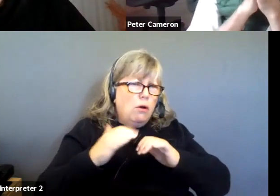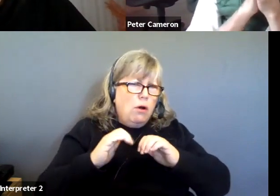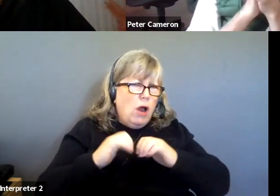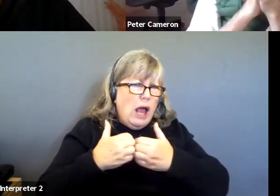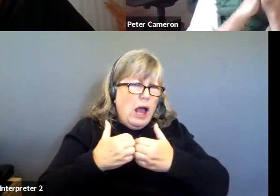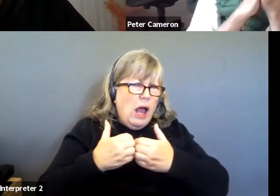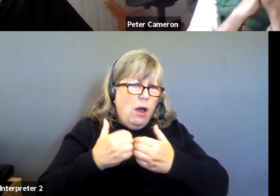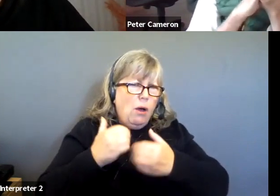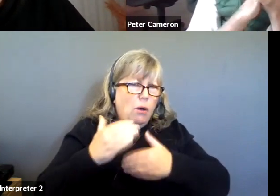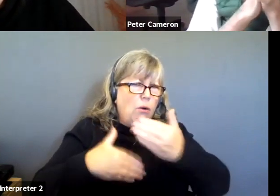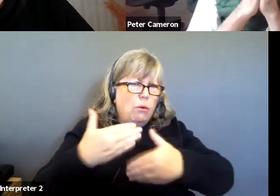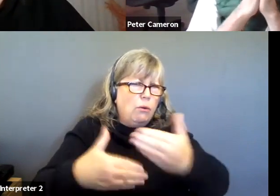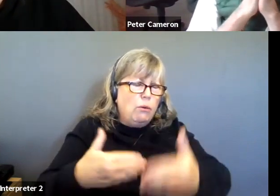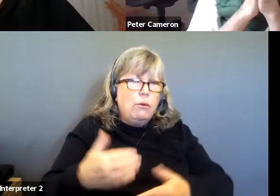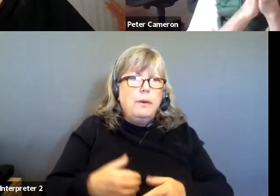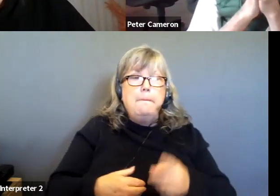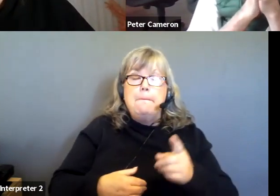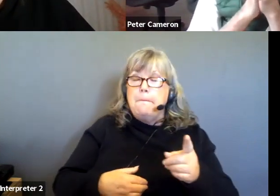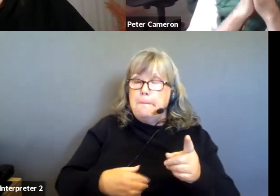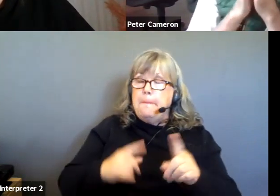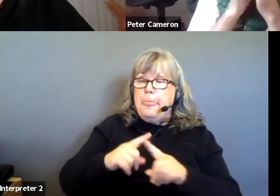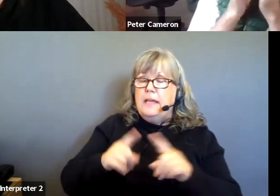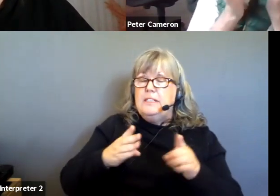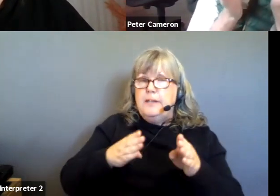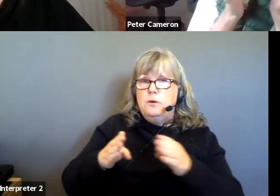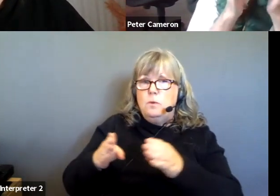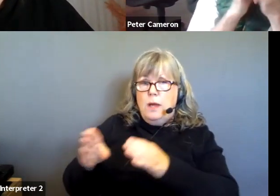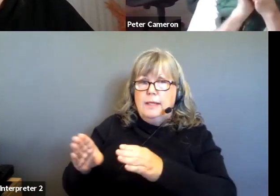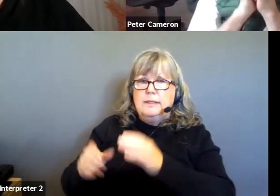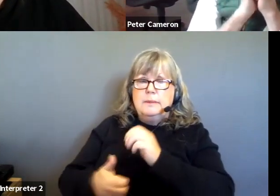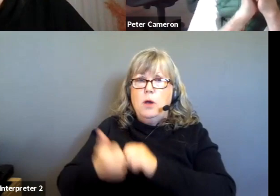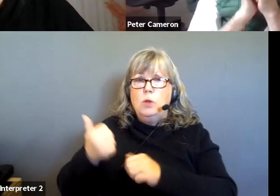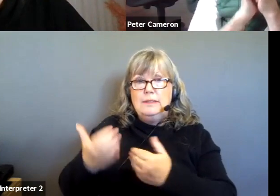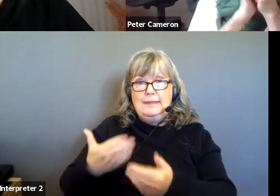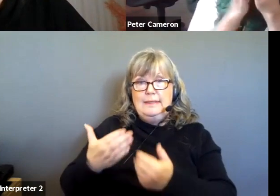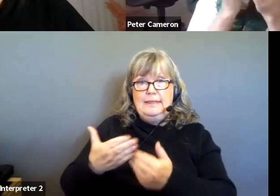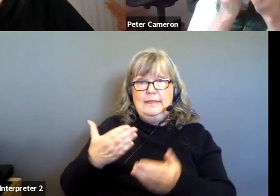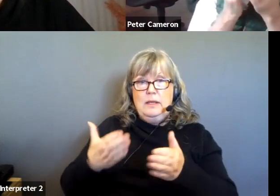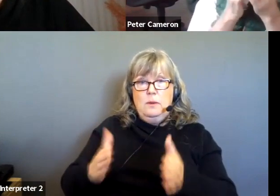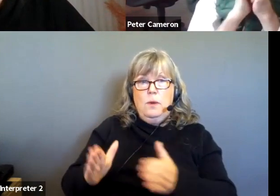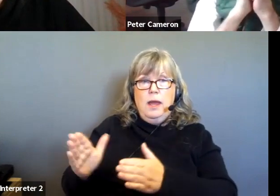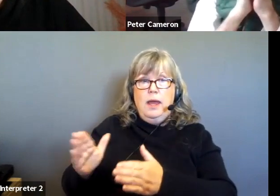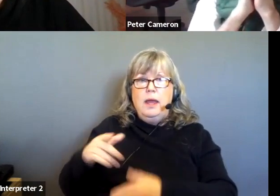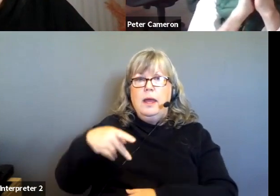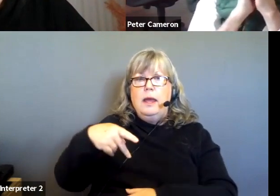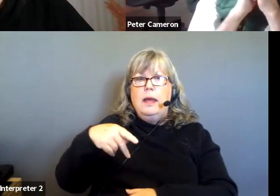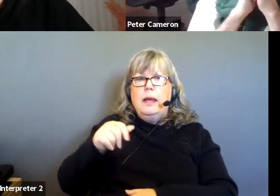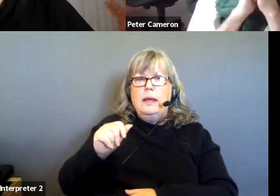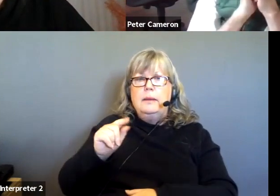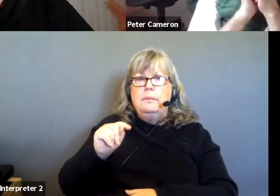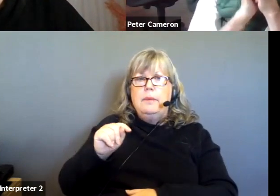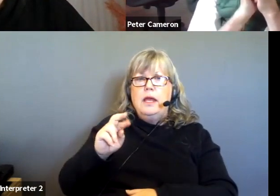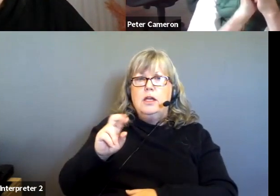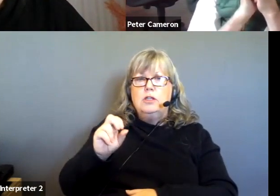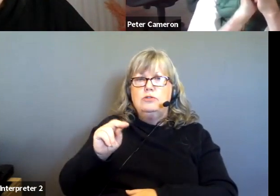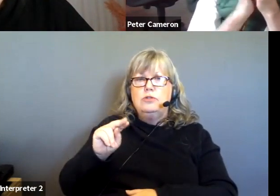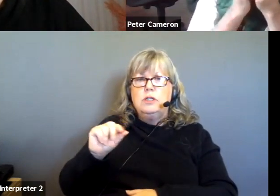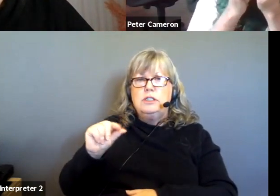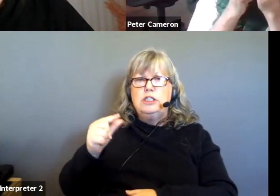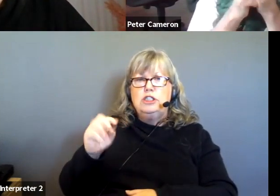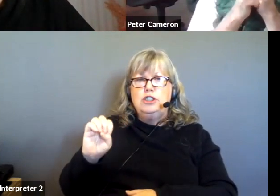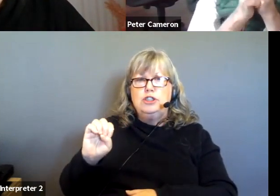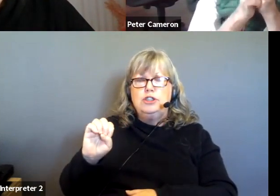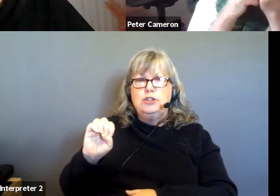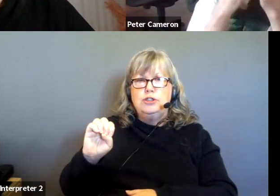Different ways. One of the easiest one and unique one is a patronage type of return. So